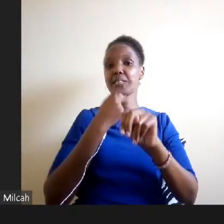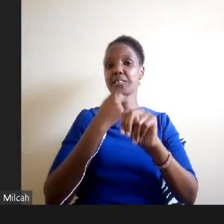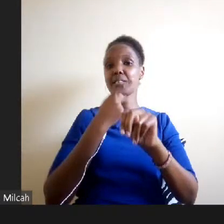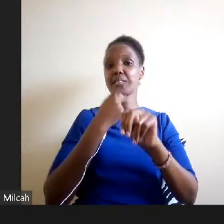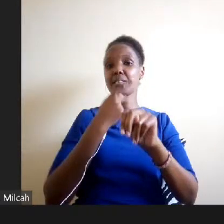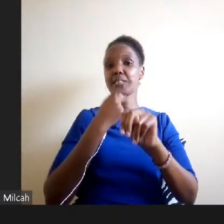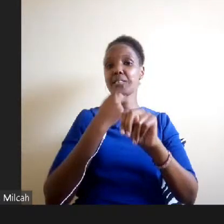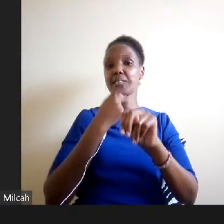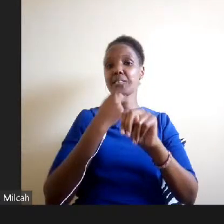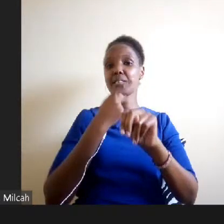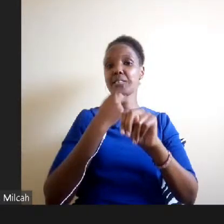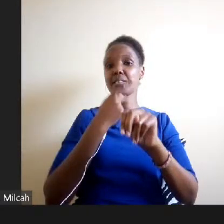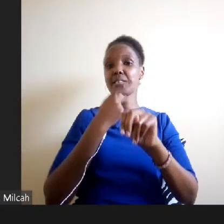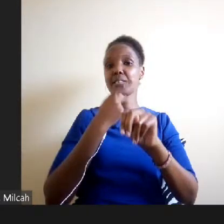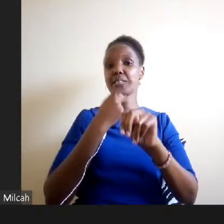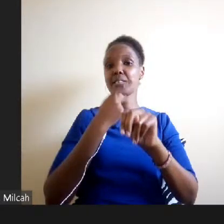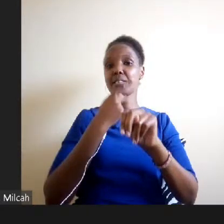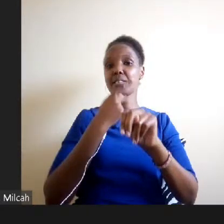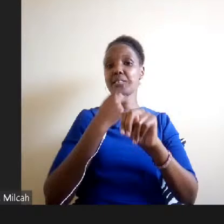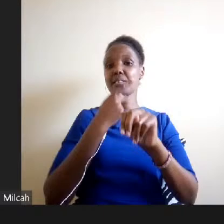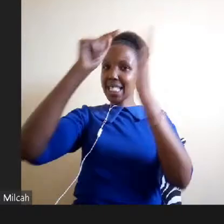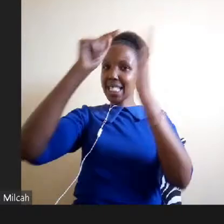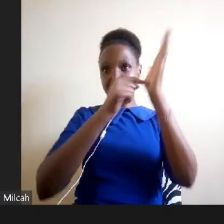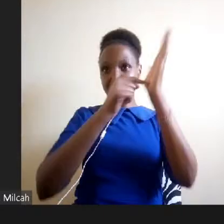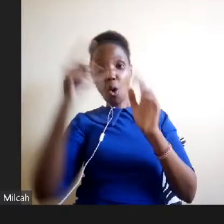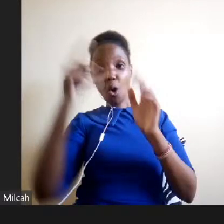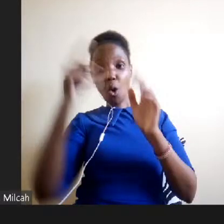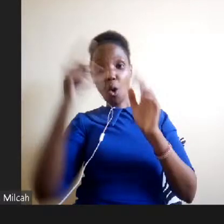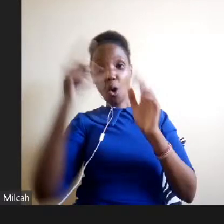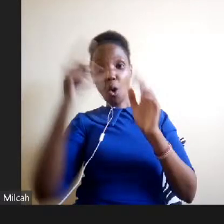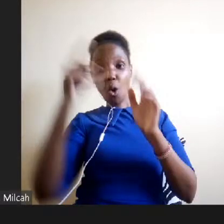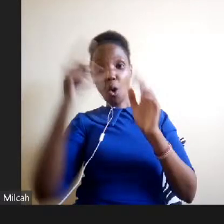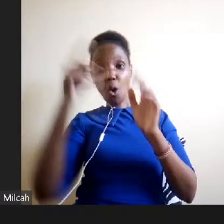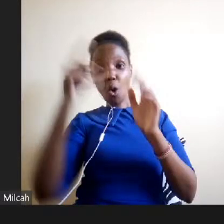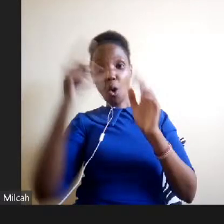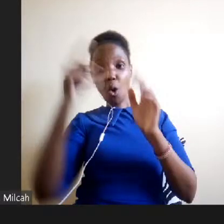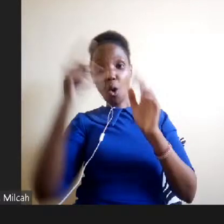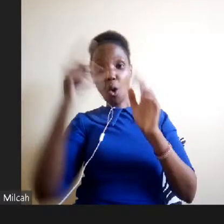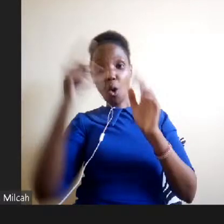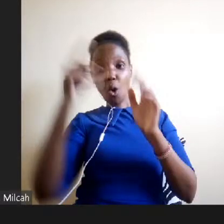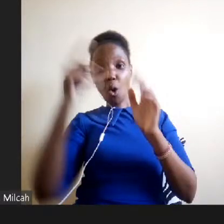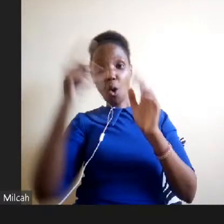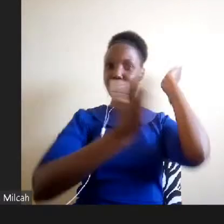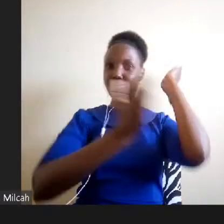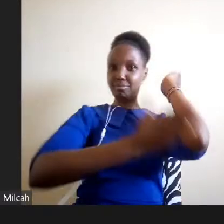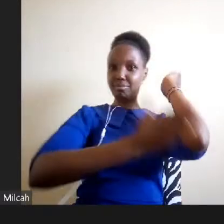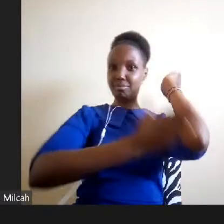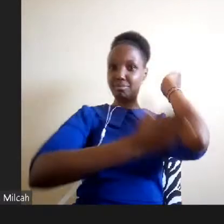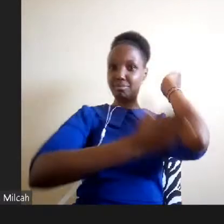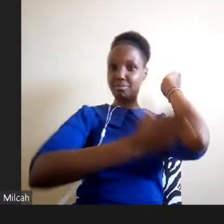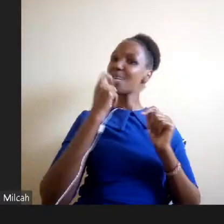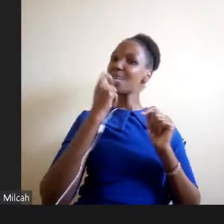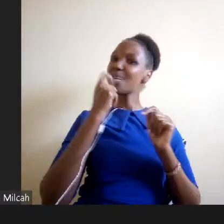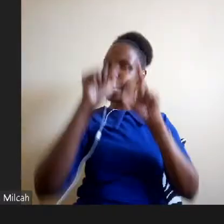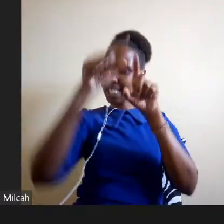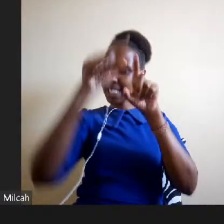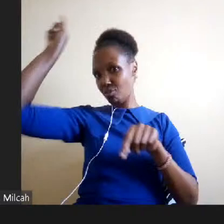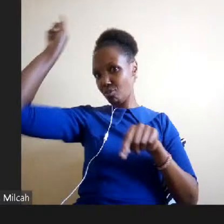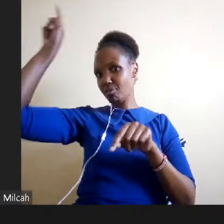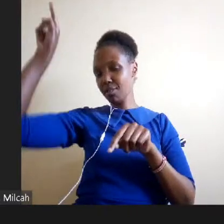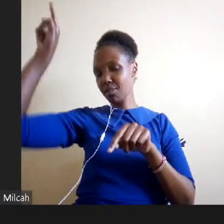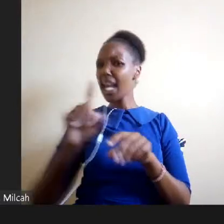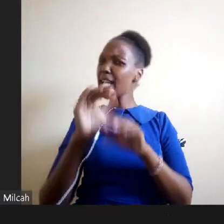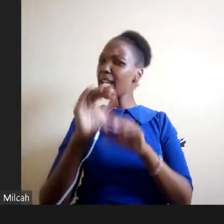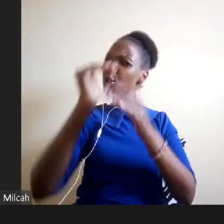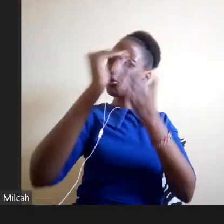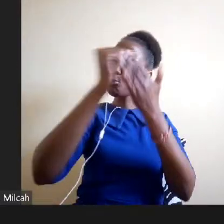sites that we would want our children to watch. And this is actually really, really comforting for parents because you're able to filter the kind of web browsing that